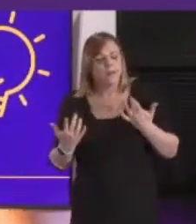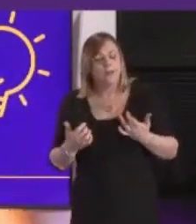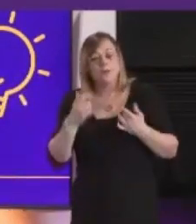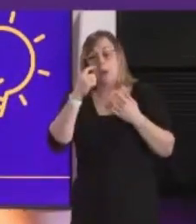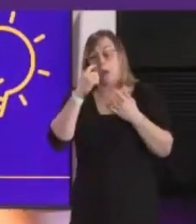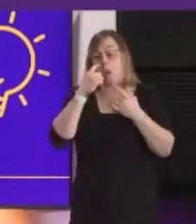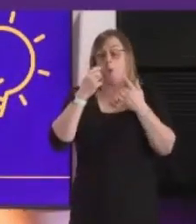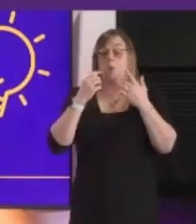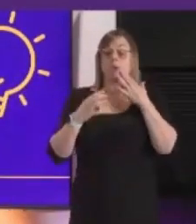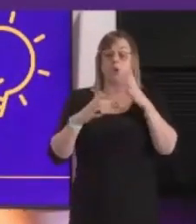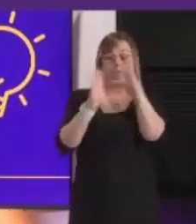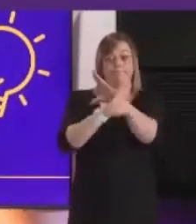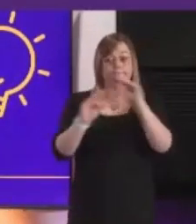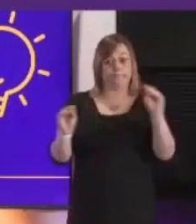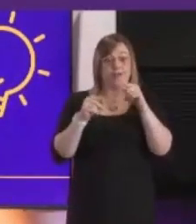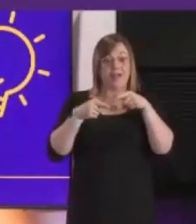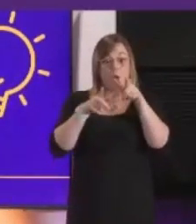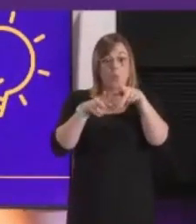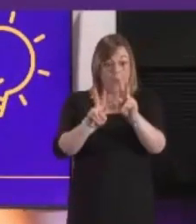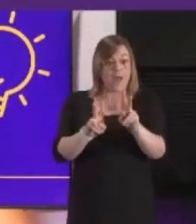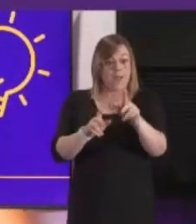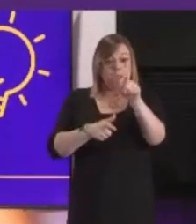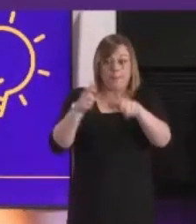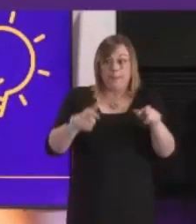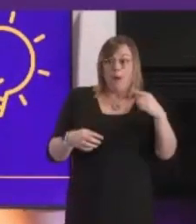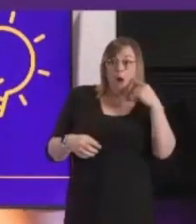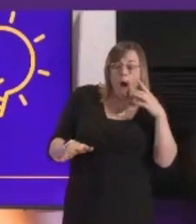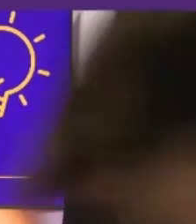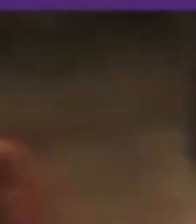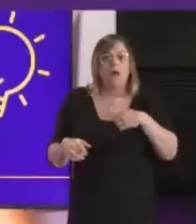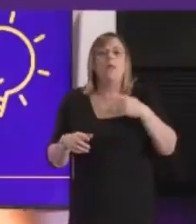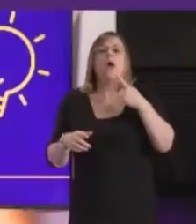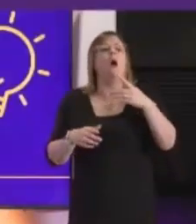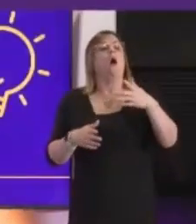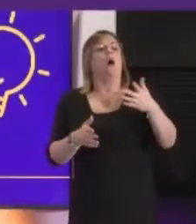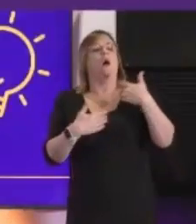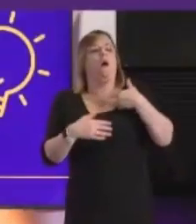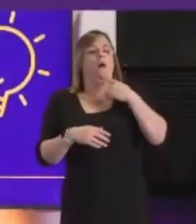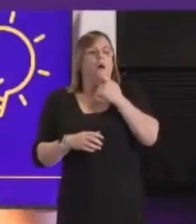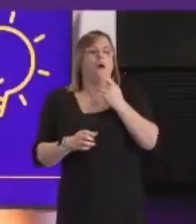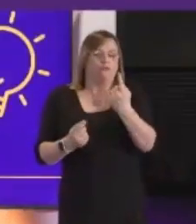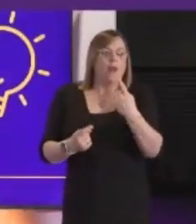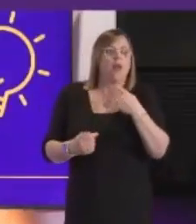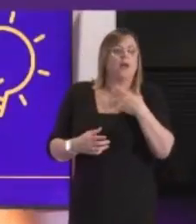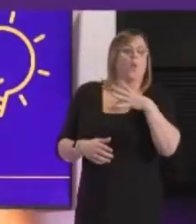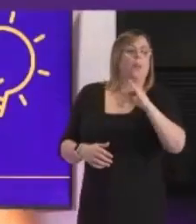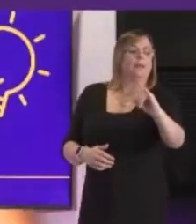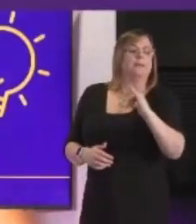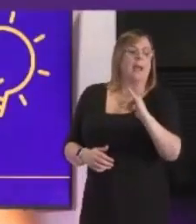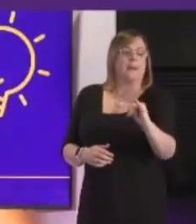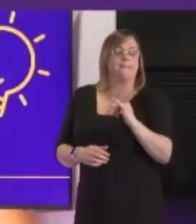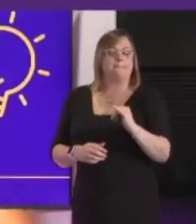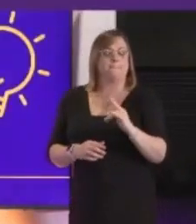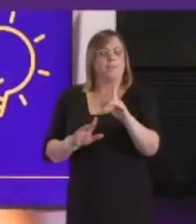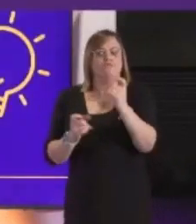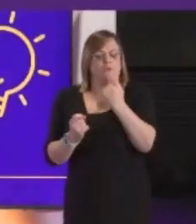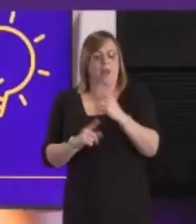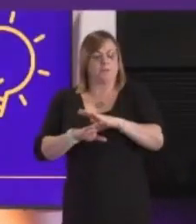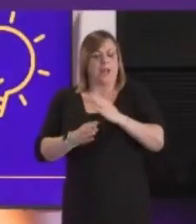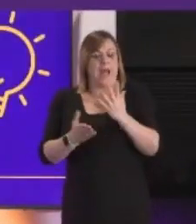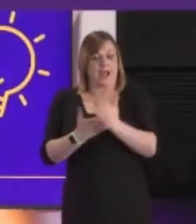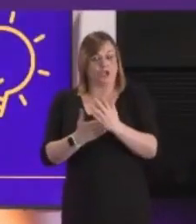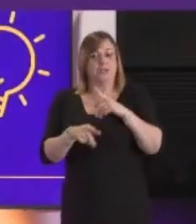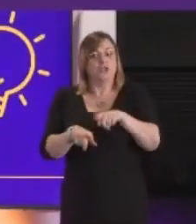communicate things like that, that helps to get people on board and to understand that this isn't actually something that's going to slow us down. It's actually